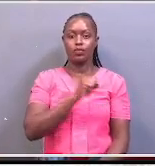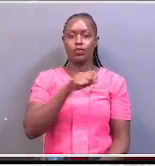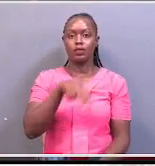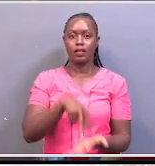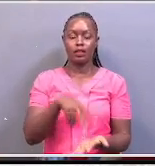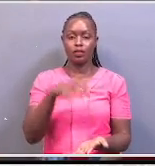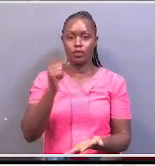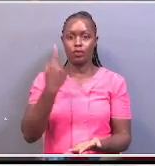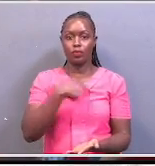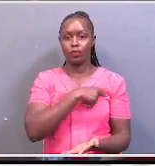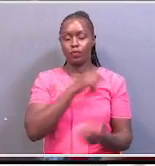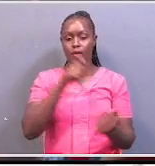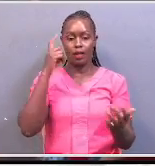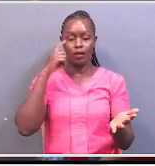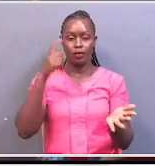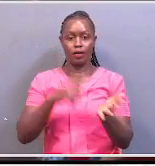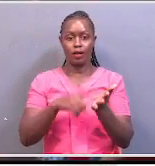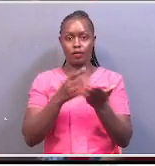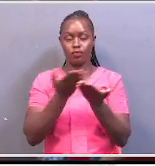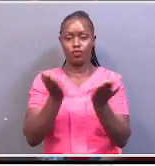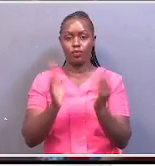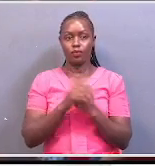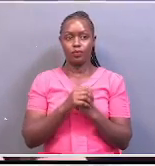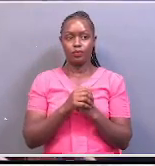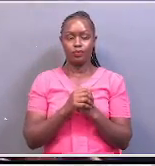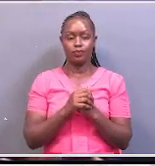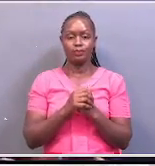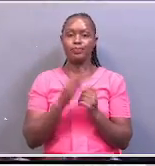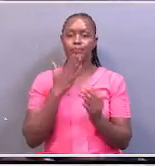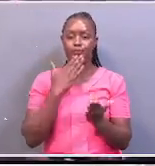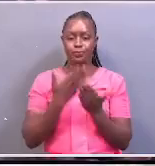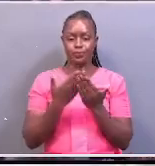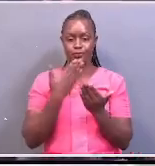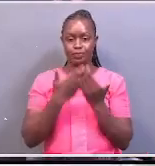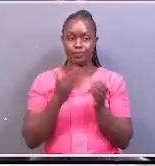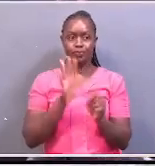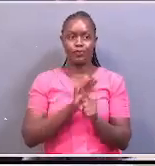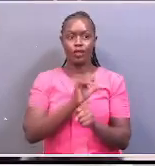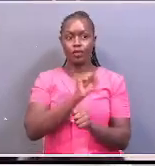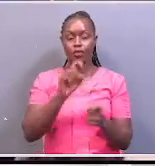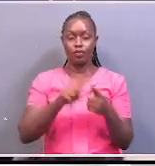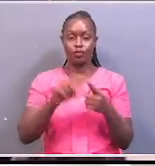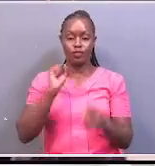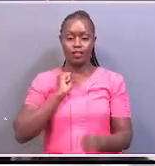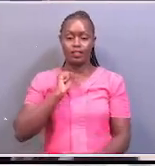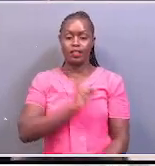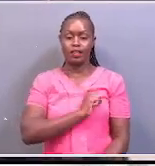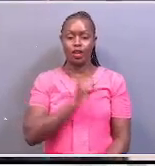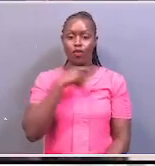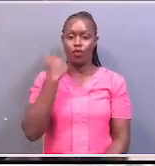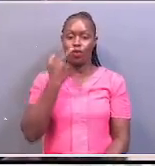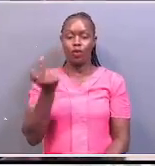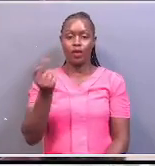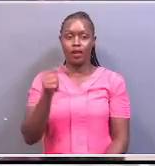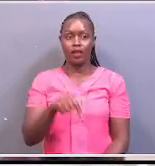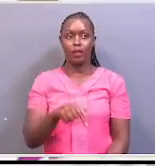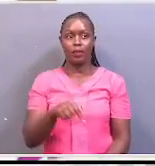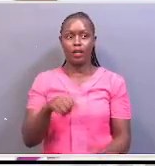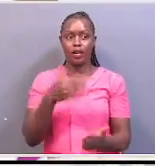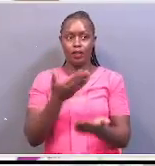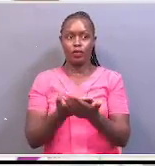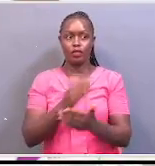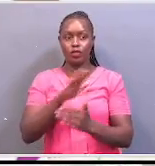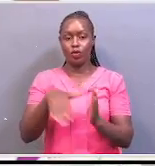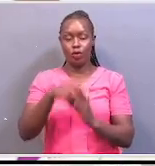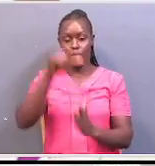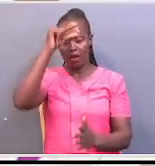so that we can recognize you. Thank you very much. Those are our senators who came to bid farewell. Let me request all